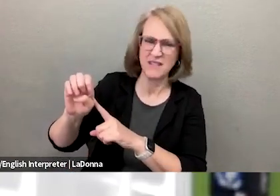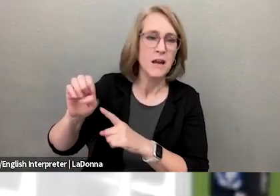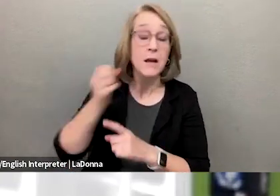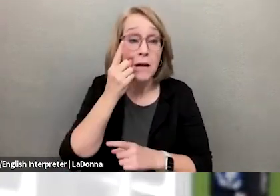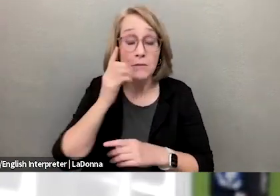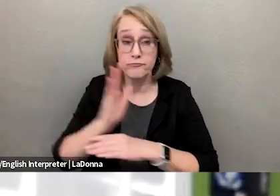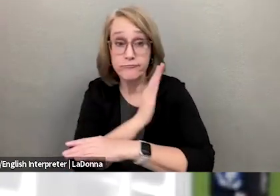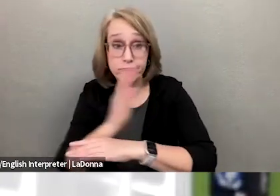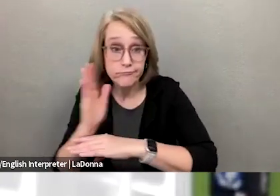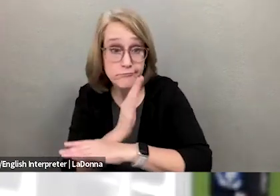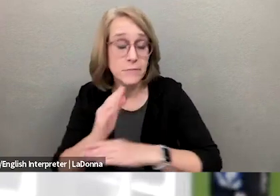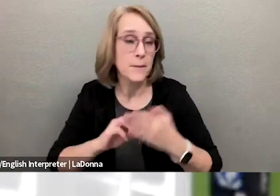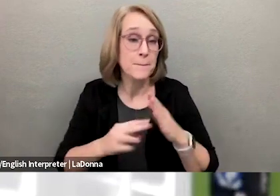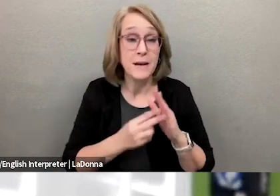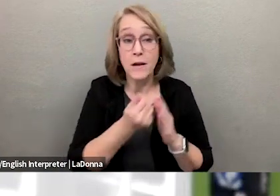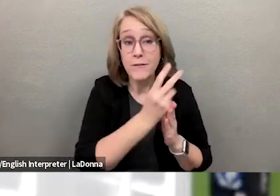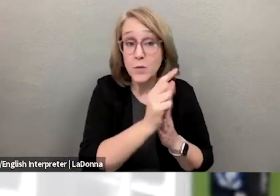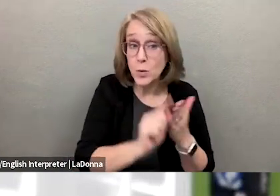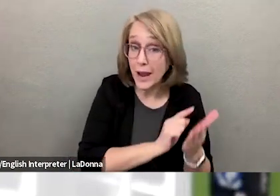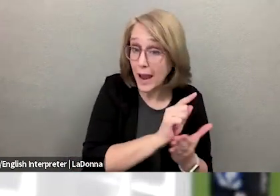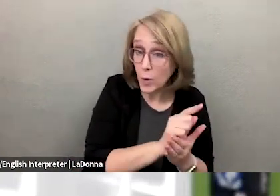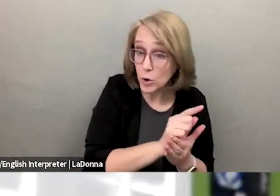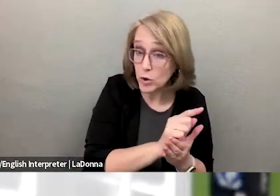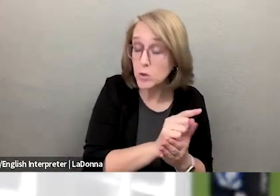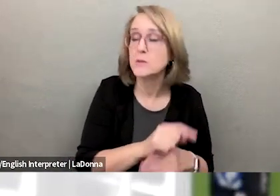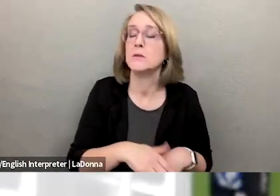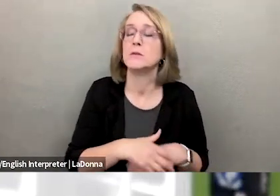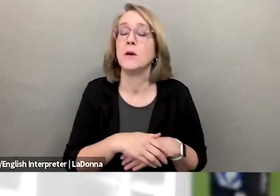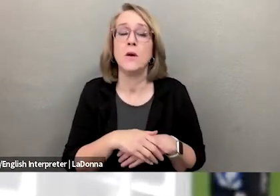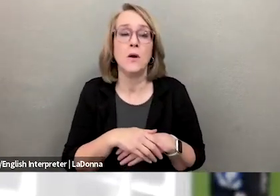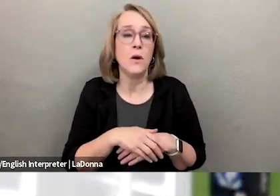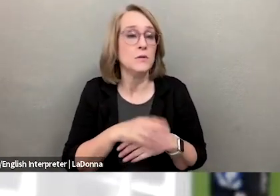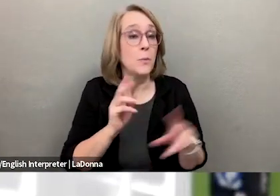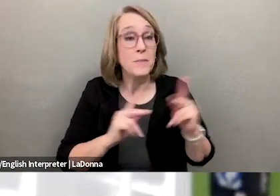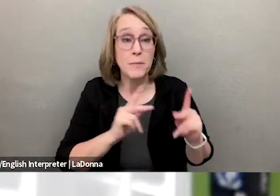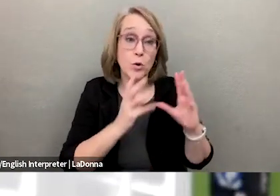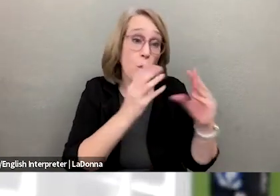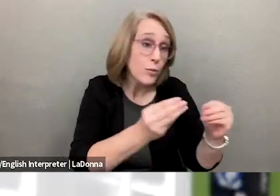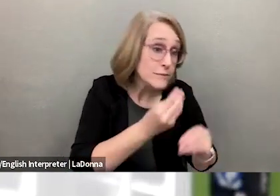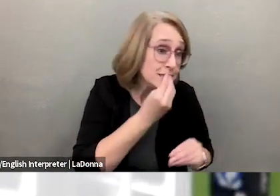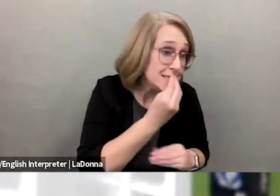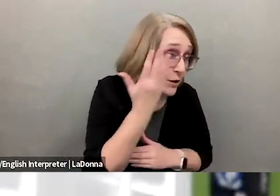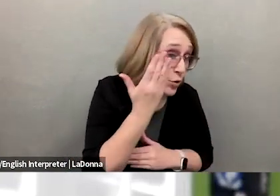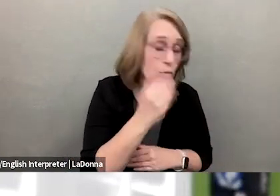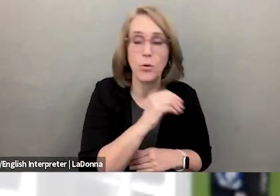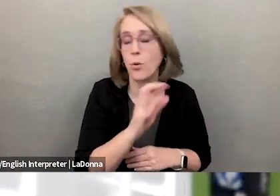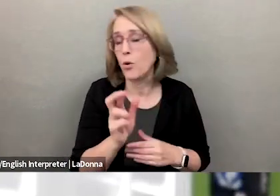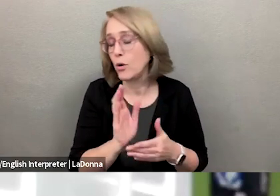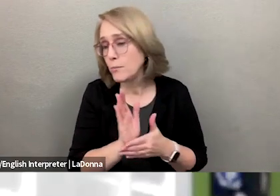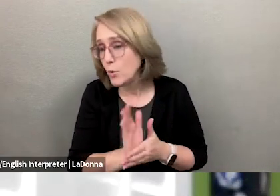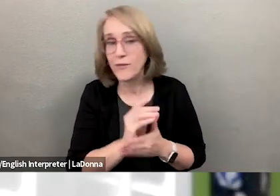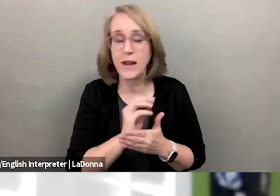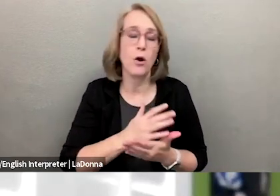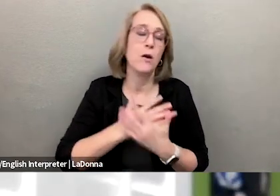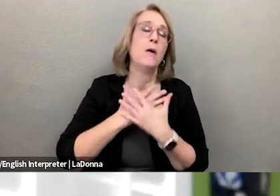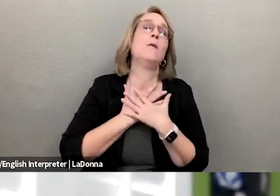So anything from respite is a few hours so that people can get caught up on errands, can catch a quick dinner together, maybe go see a movie or just breathe